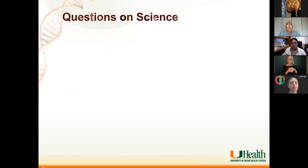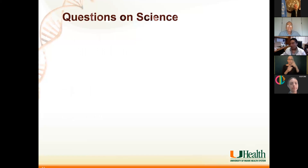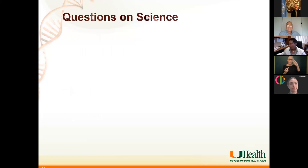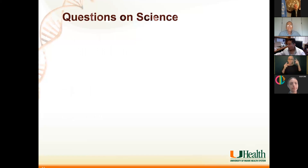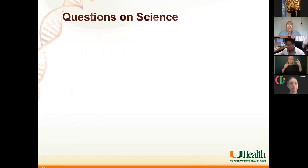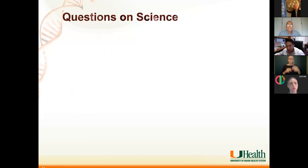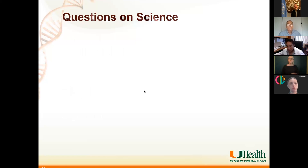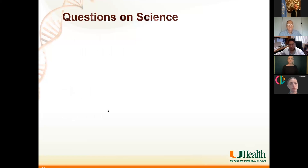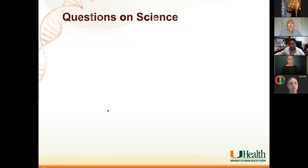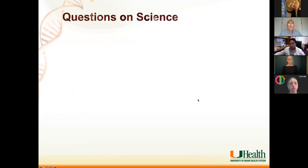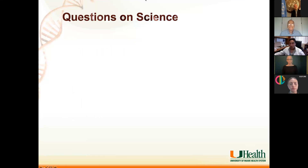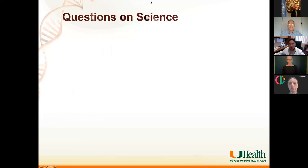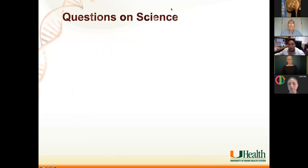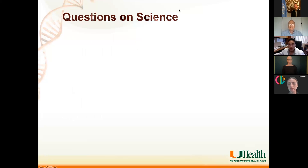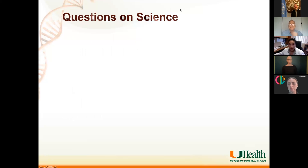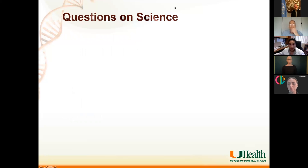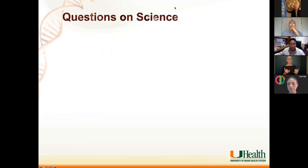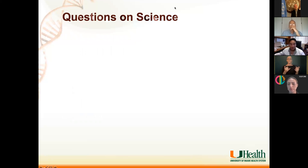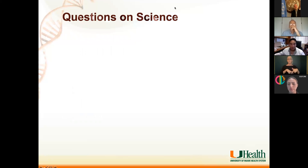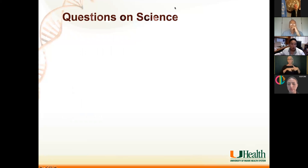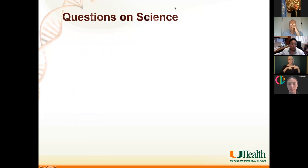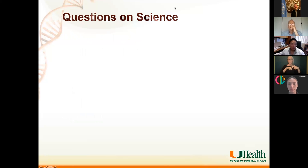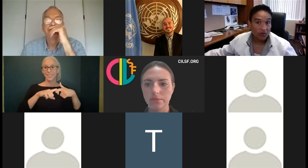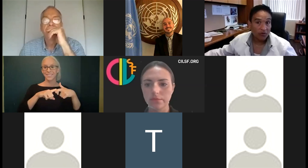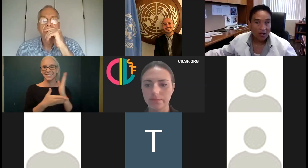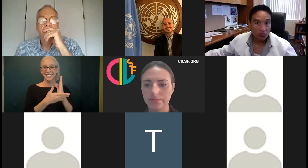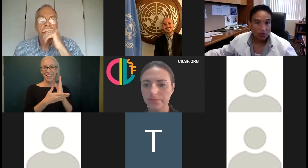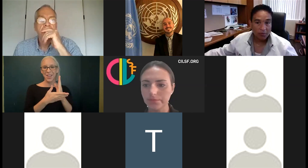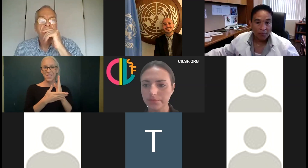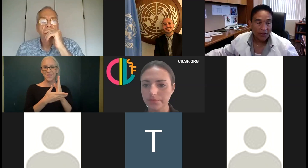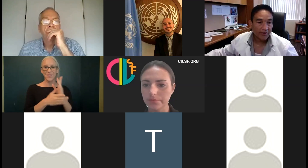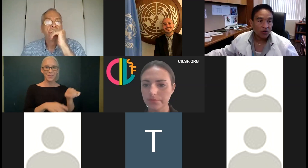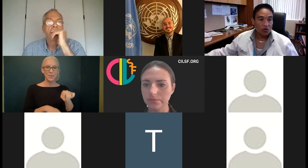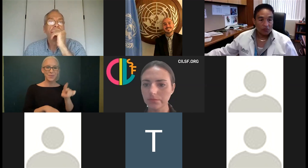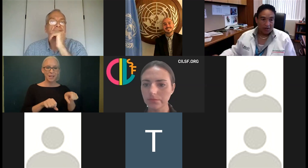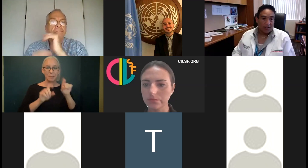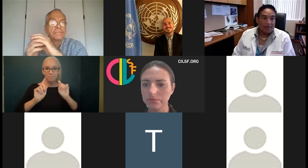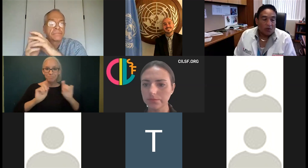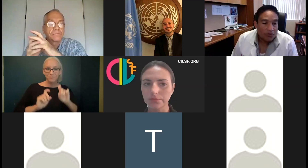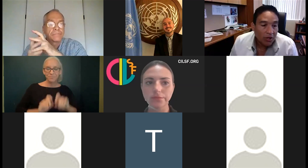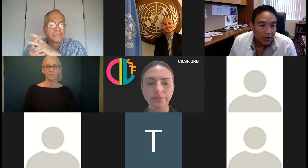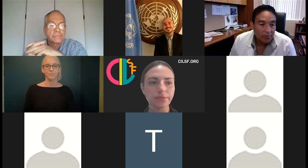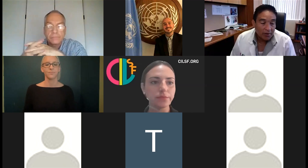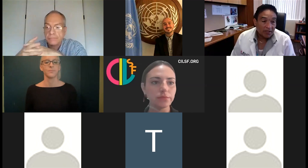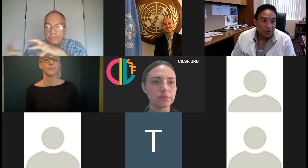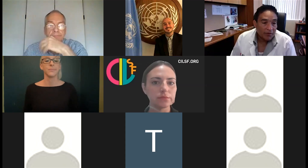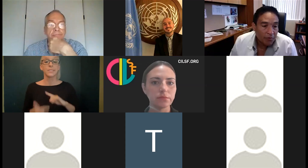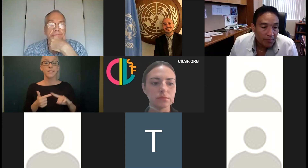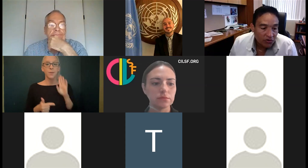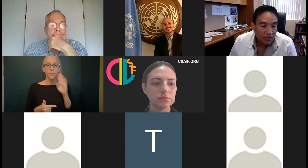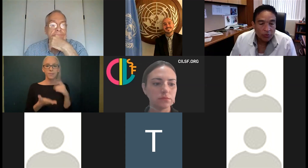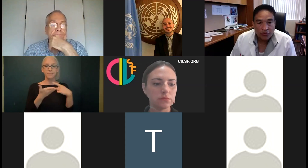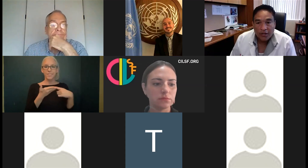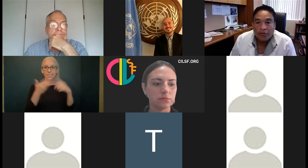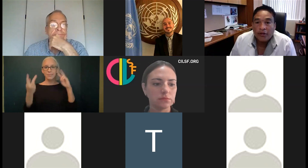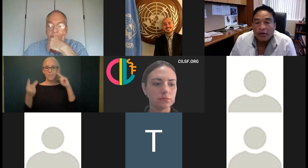So let me just take another pause, stop for questions about the actual updates on COVID, and then we'll talk a little bit about the